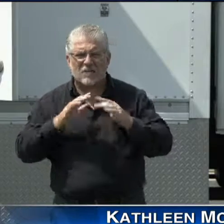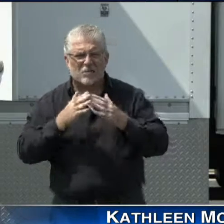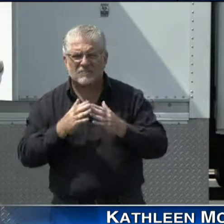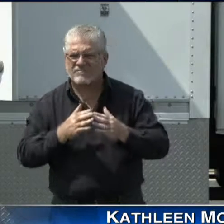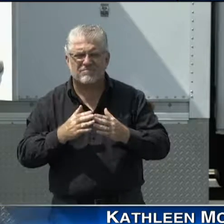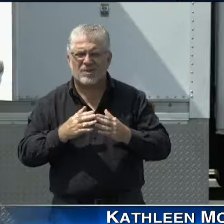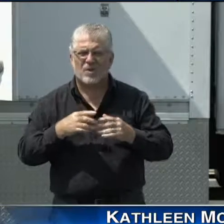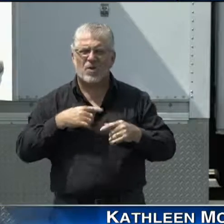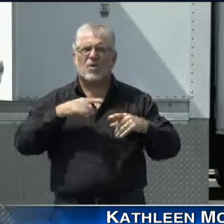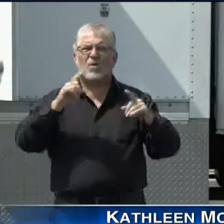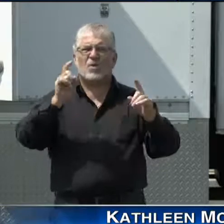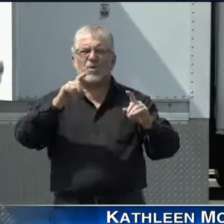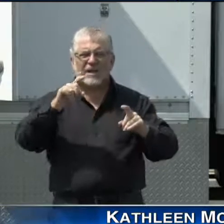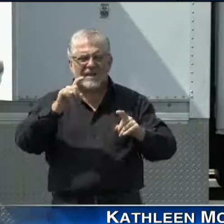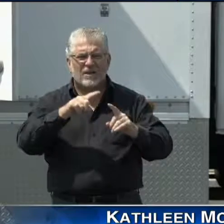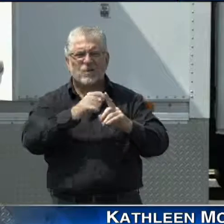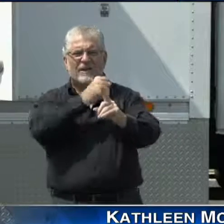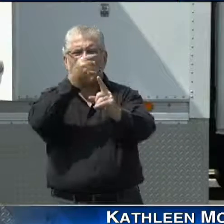are limited.